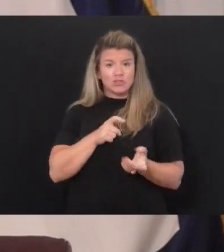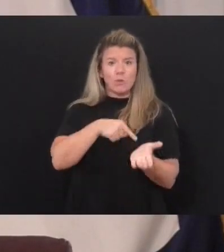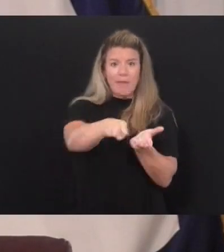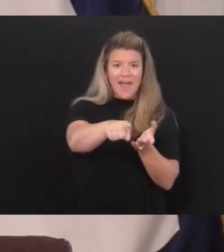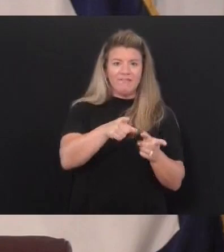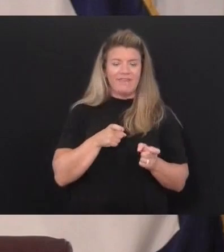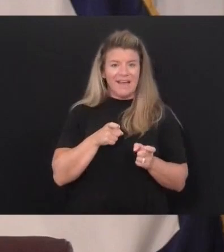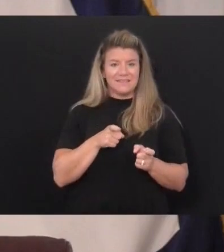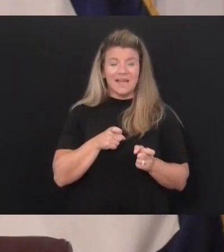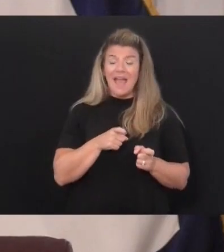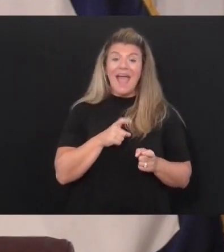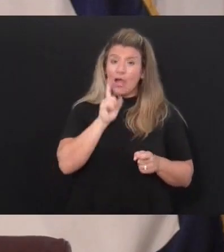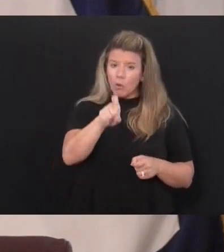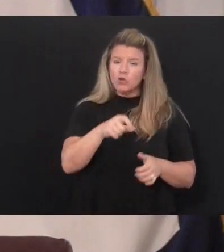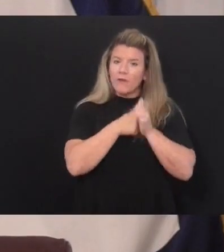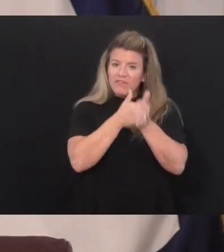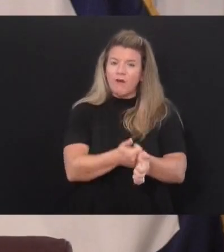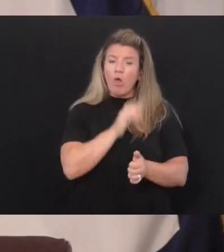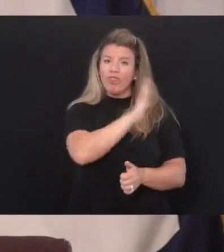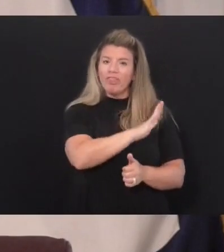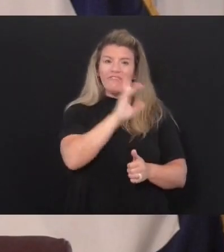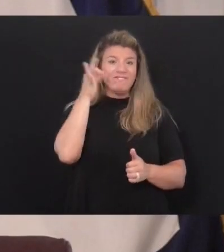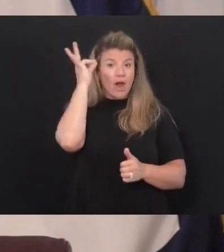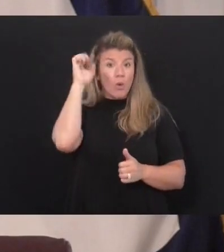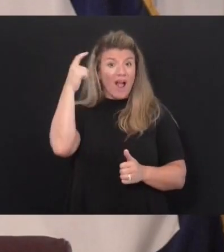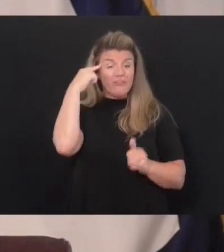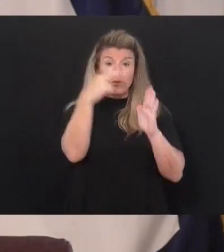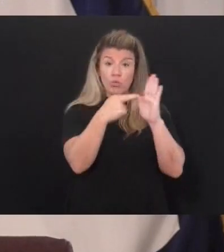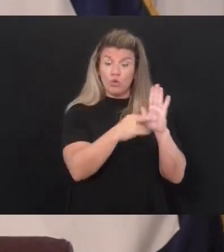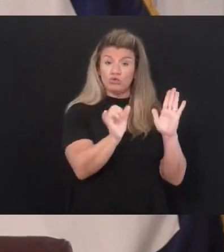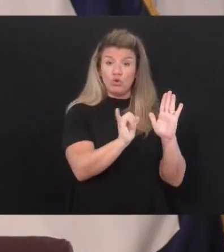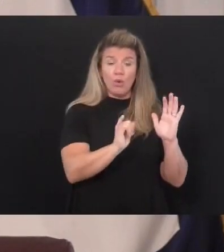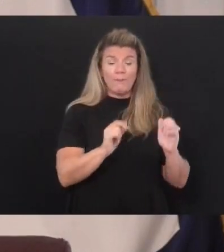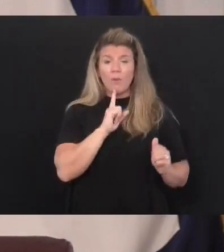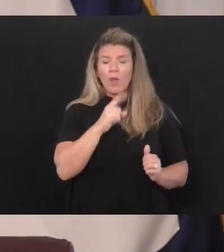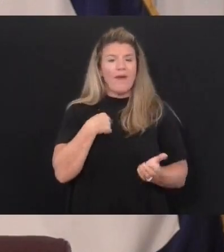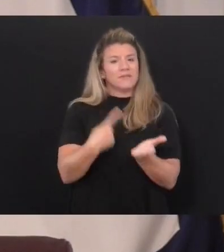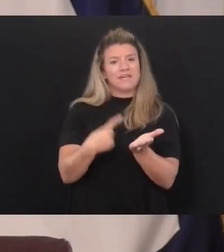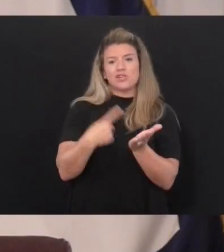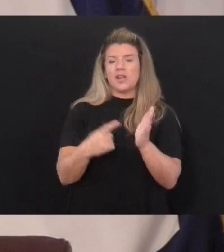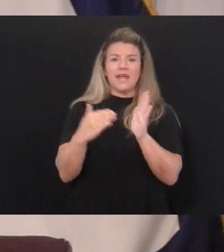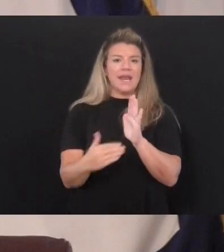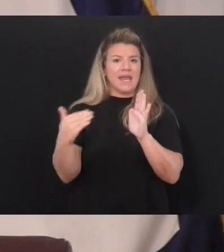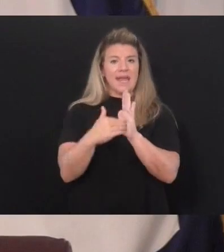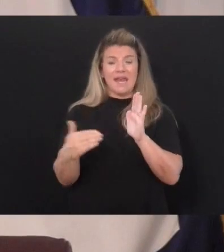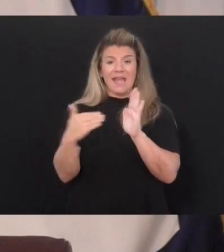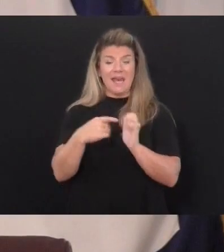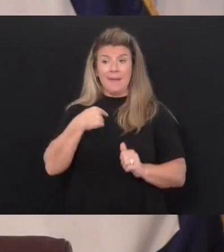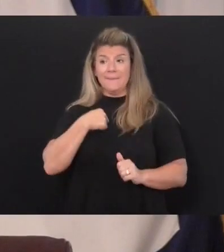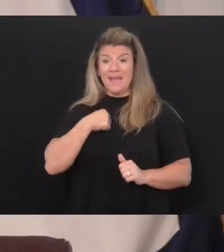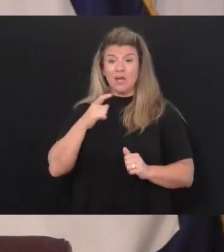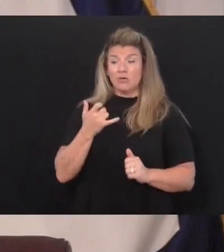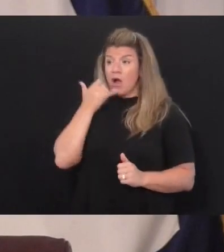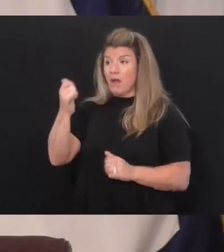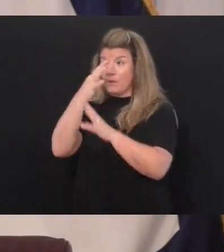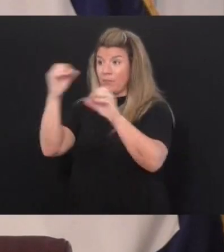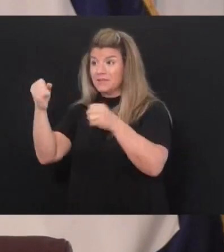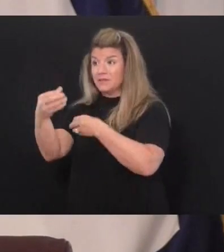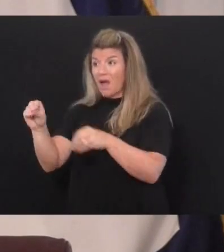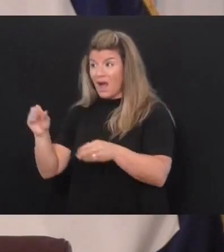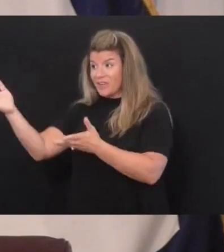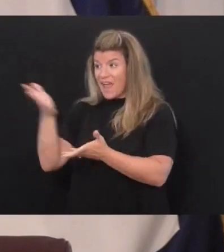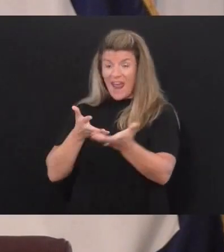thank you very much for having me. All right, thank you both. Next, we'll go to Major General Hoyer with the West Virginia National Guard.